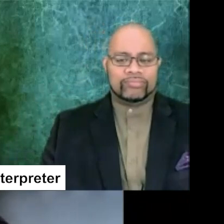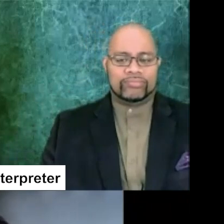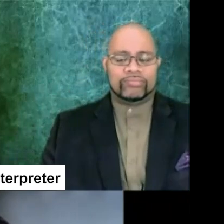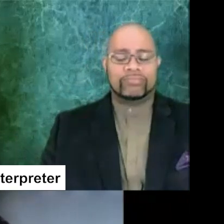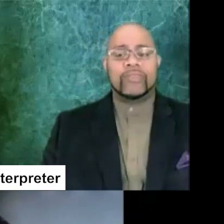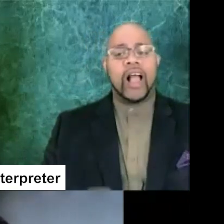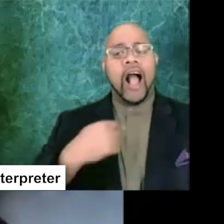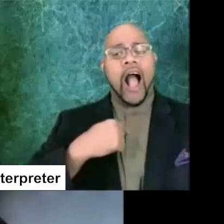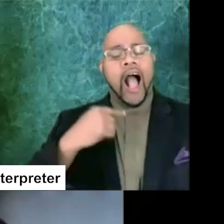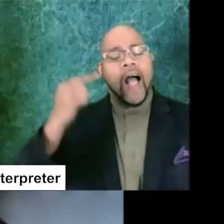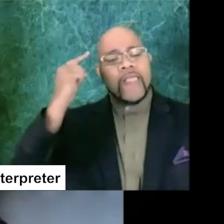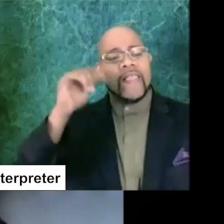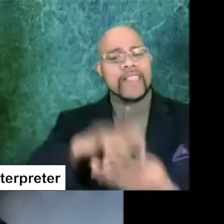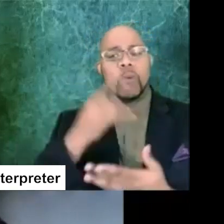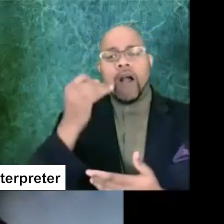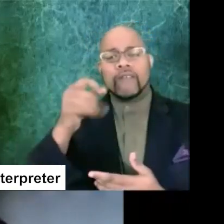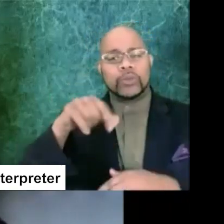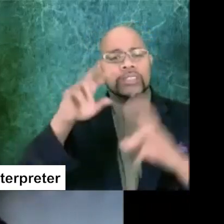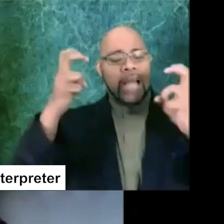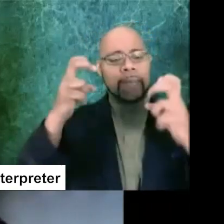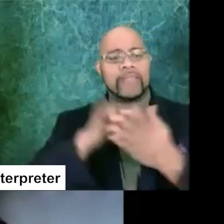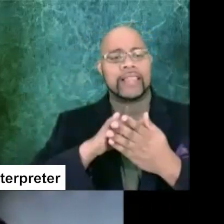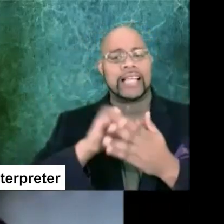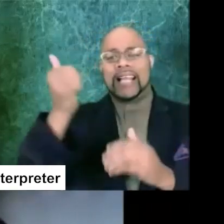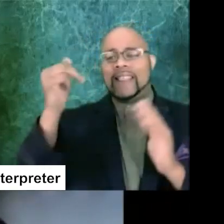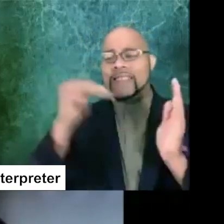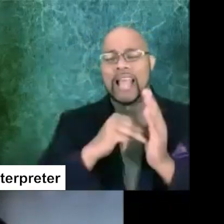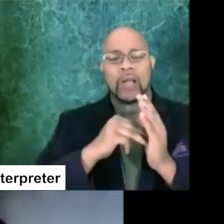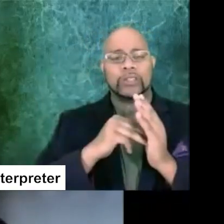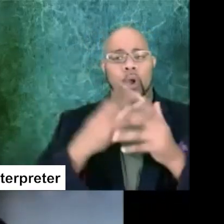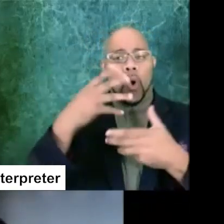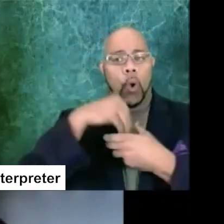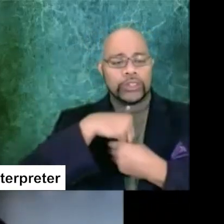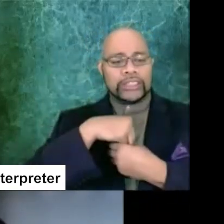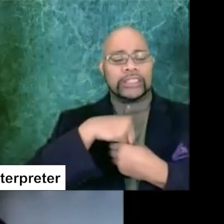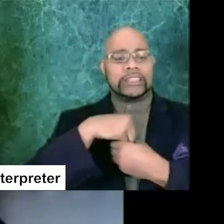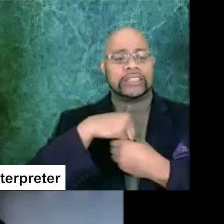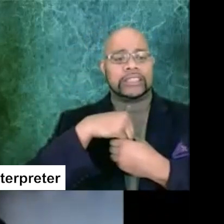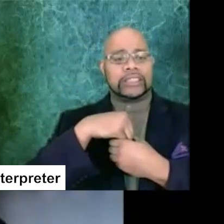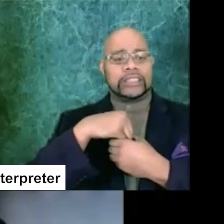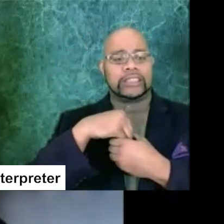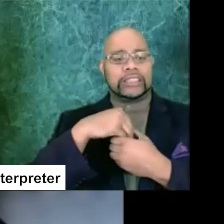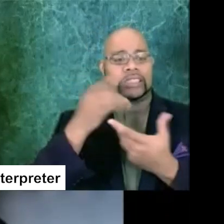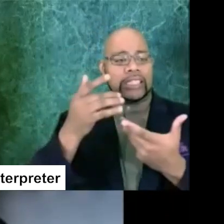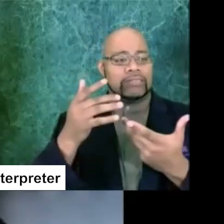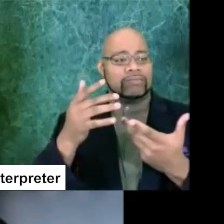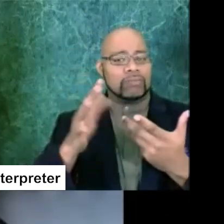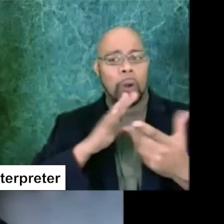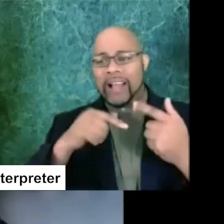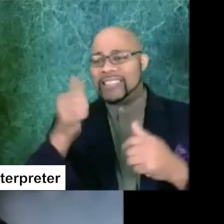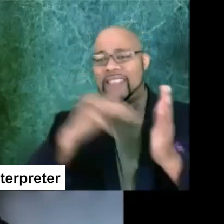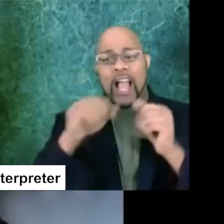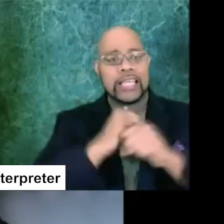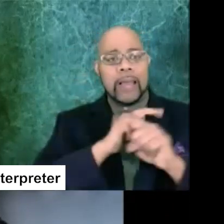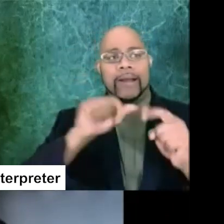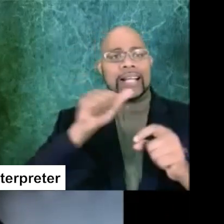I think this is one of those topics where 10,000 autistics could info dump for 10,000 years and never get to the